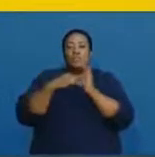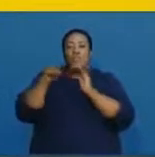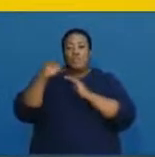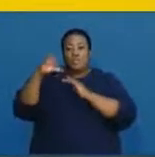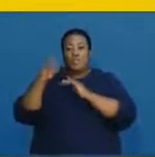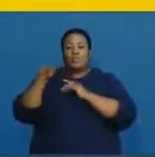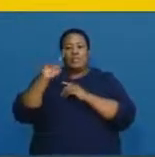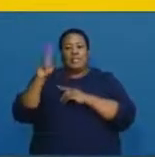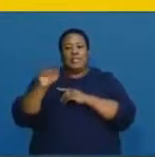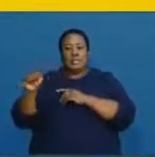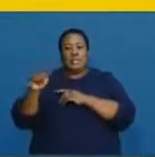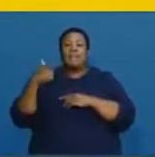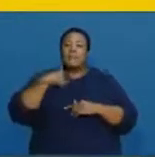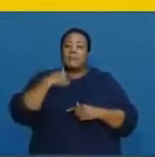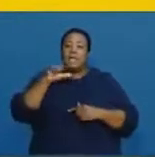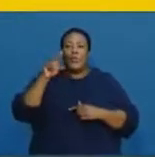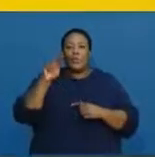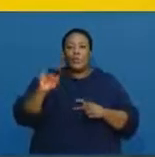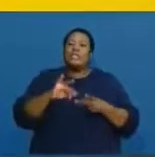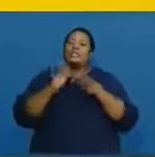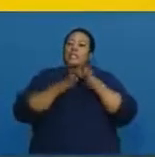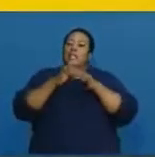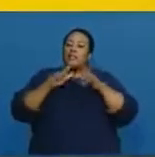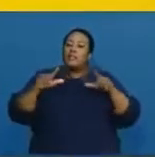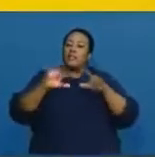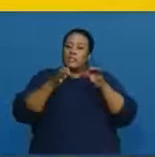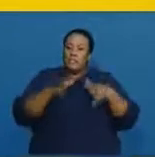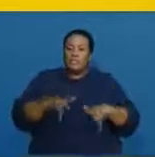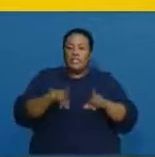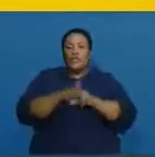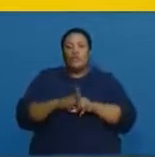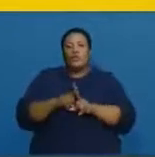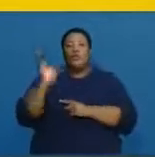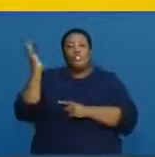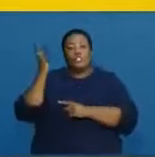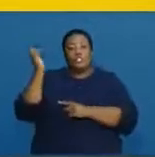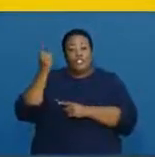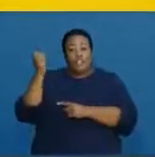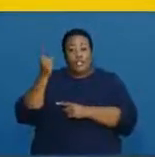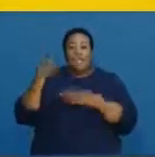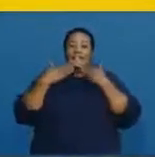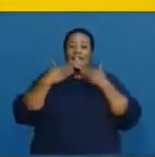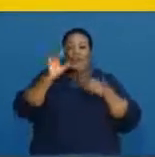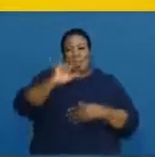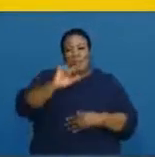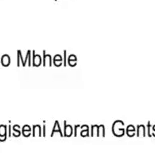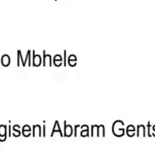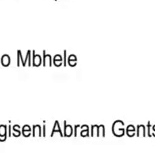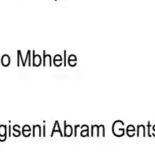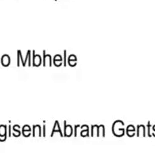www.wazamatrix.co.za. From me, Luni, our sign language interpreters, and our awesome teacher, thank you and goodbye.